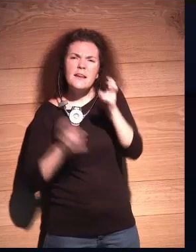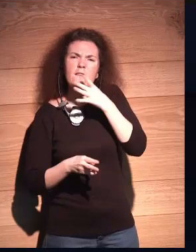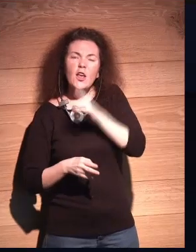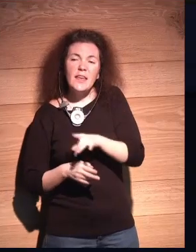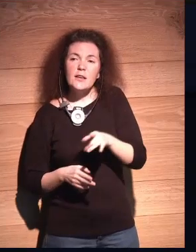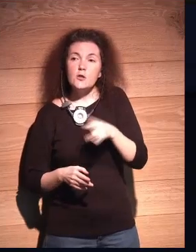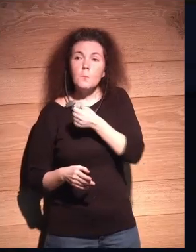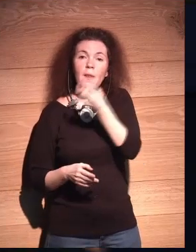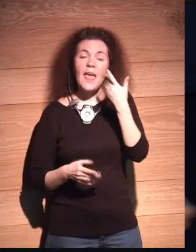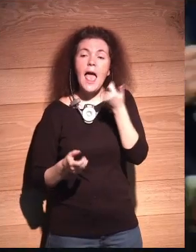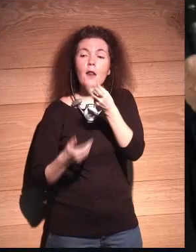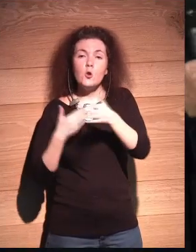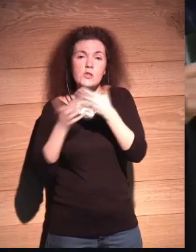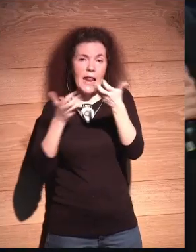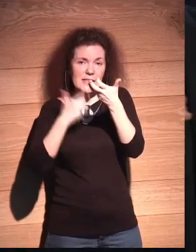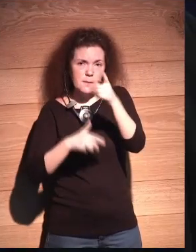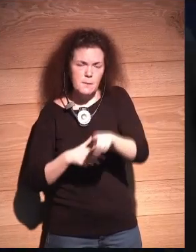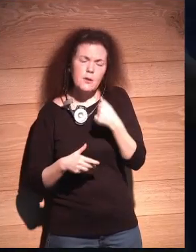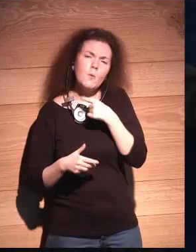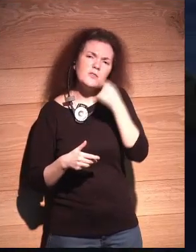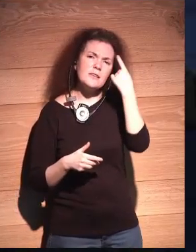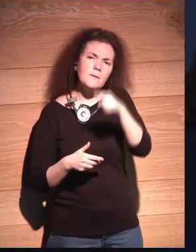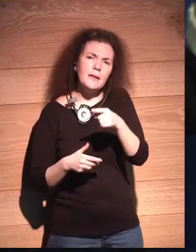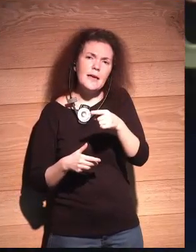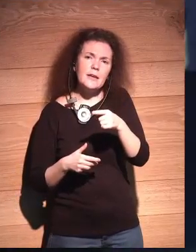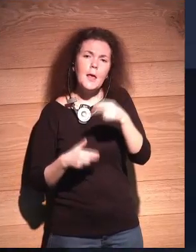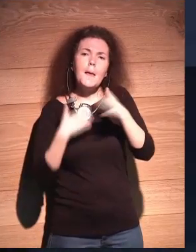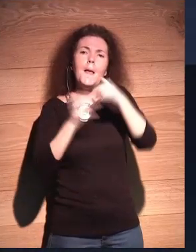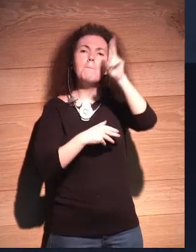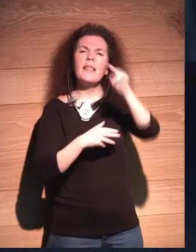but I'm just wondering how many people are painters here,